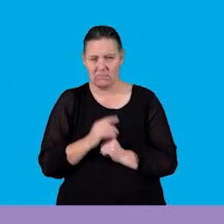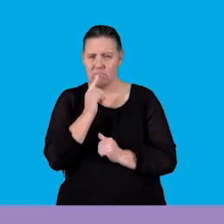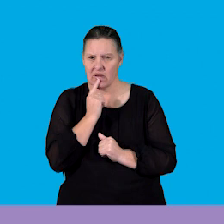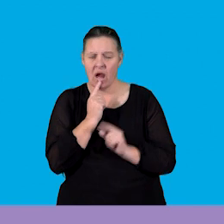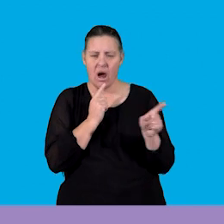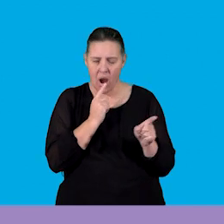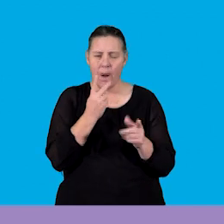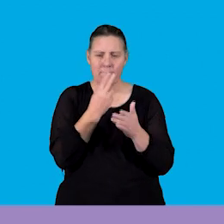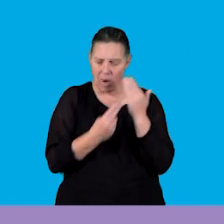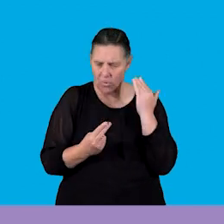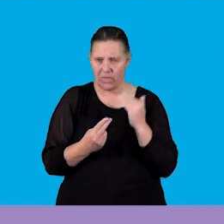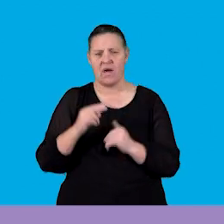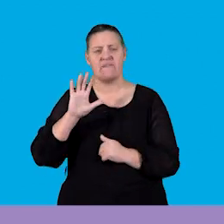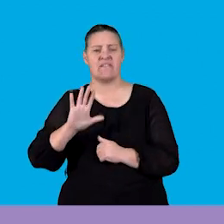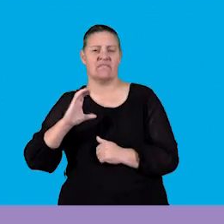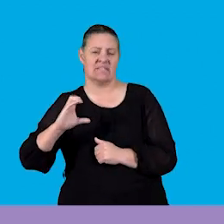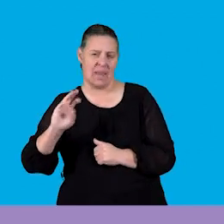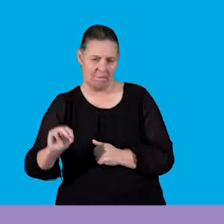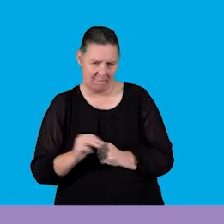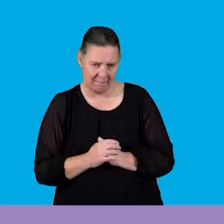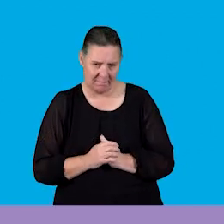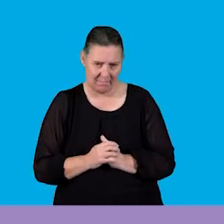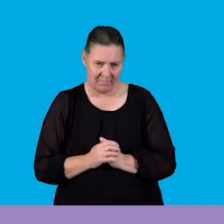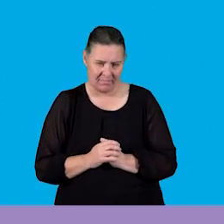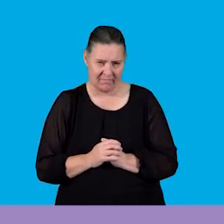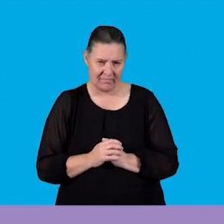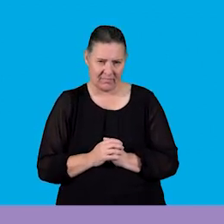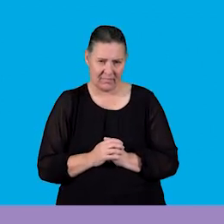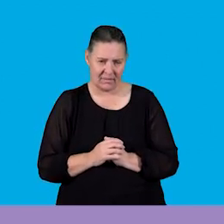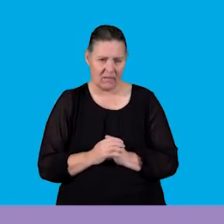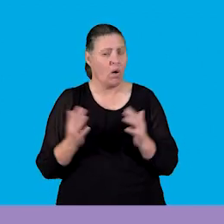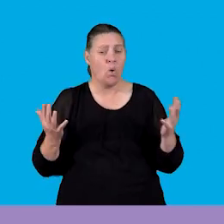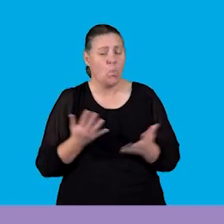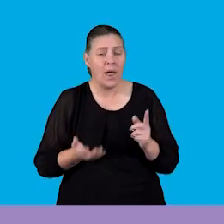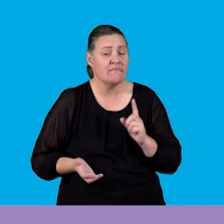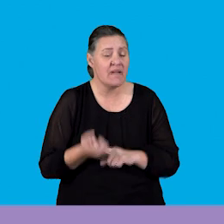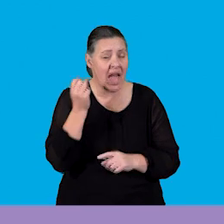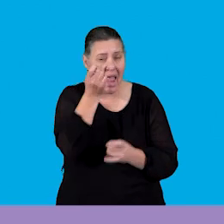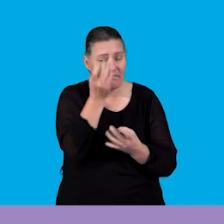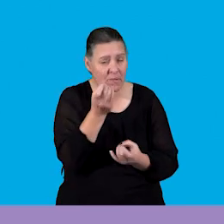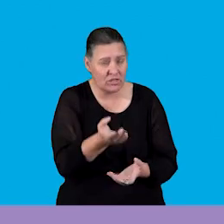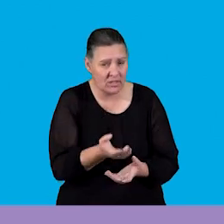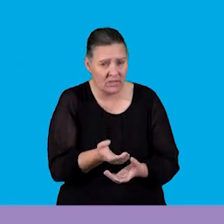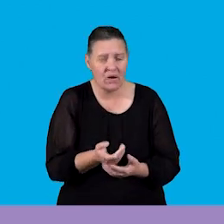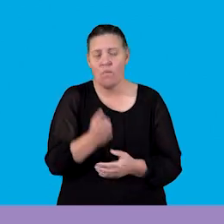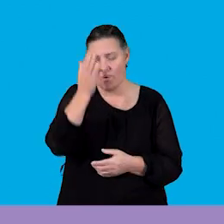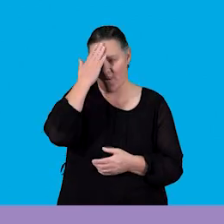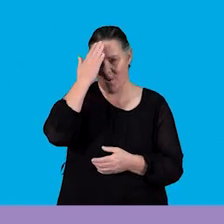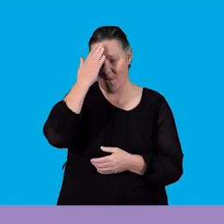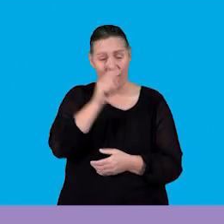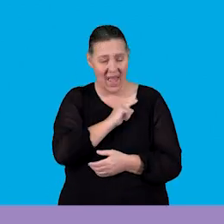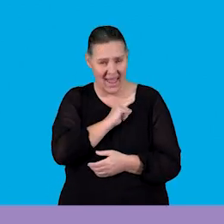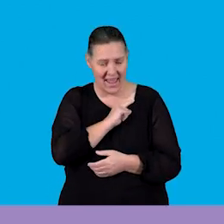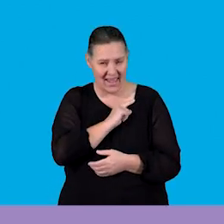again, they are both equal to 5 centimeters each. And where do we find this